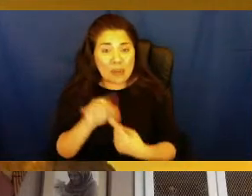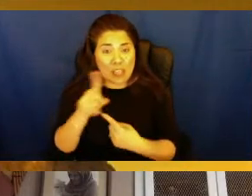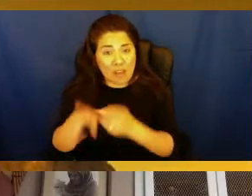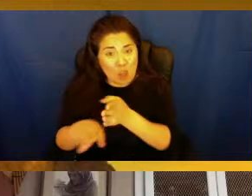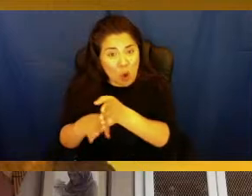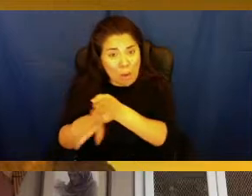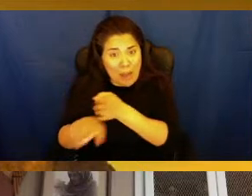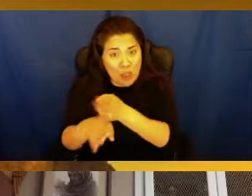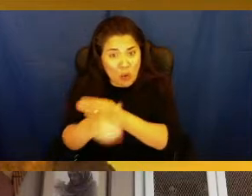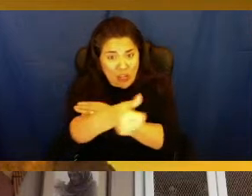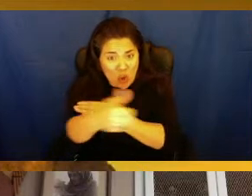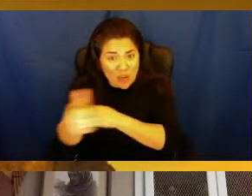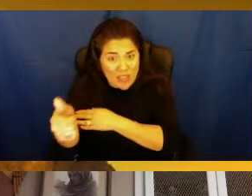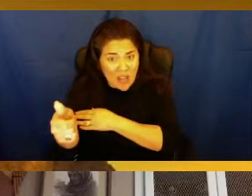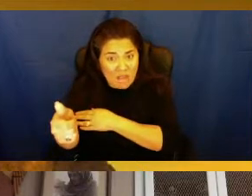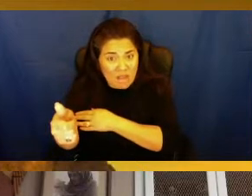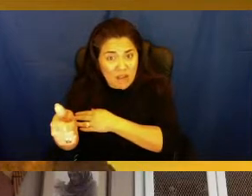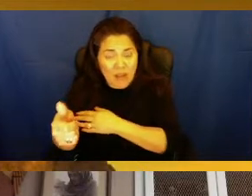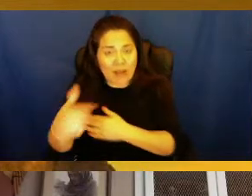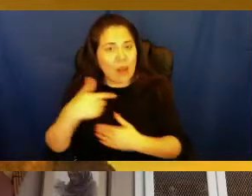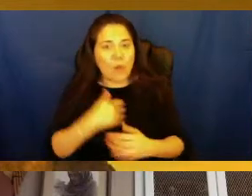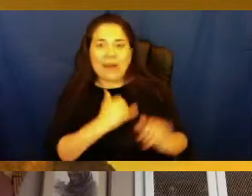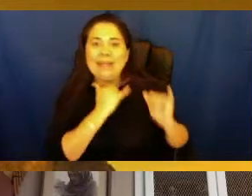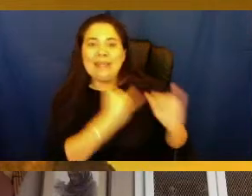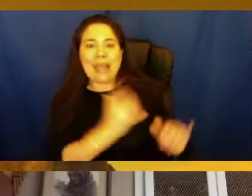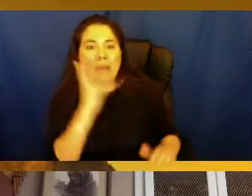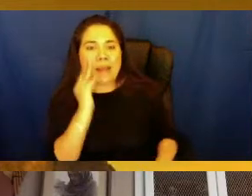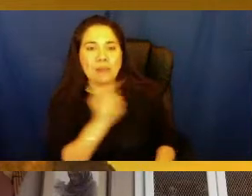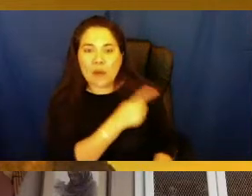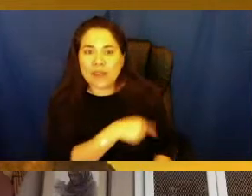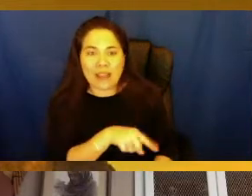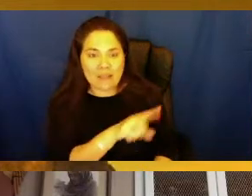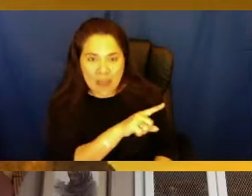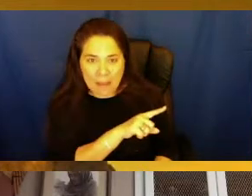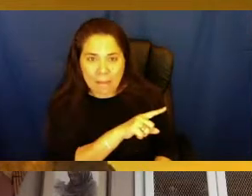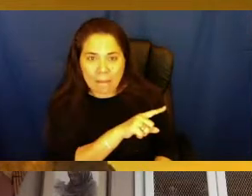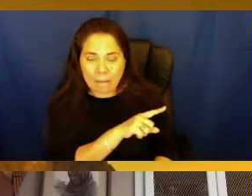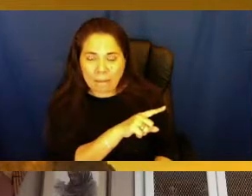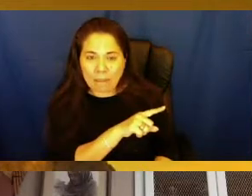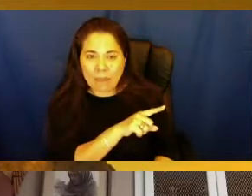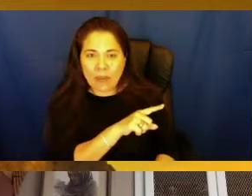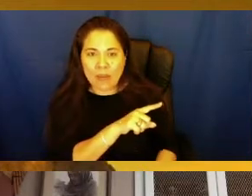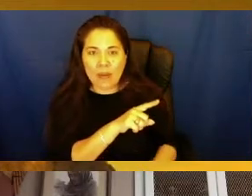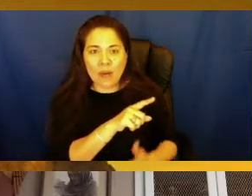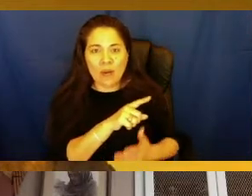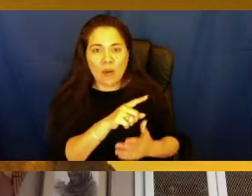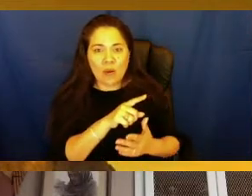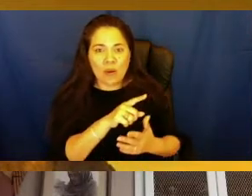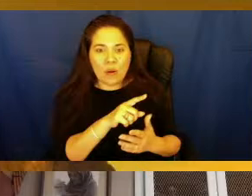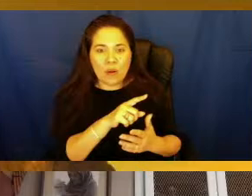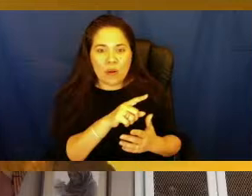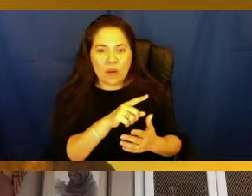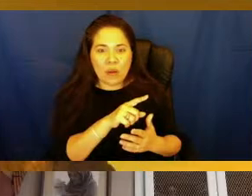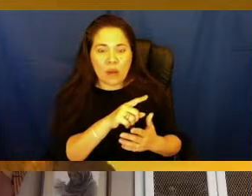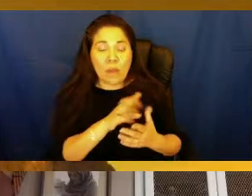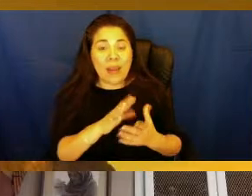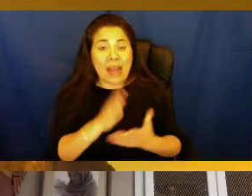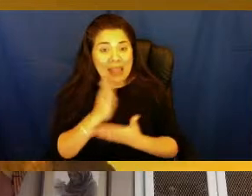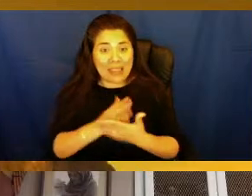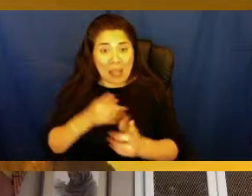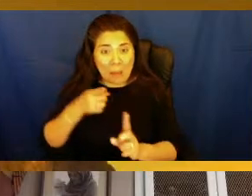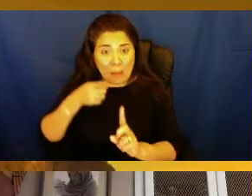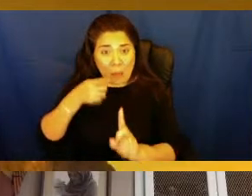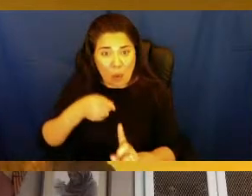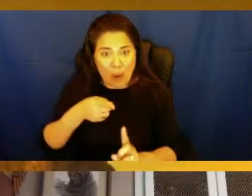We are there sharing and have the same experience, but it comes to a point where there's